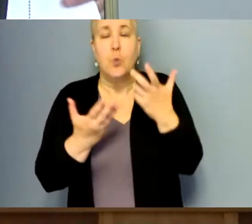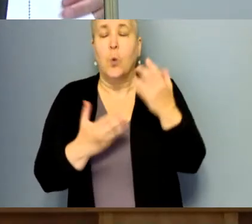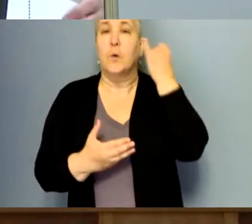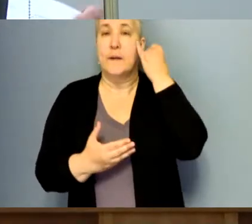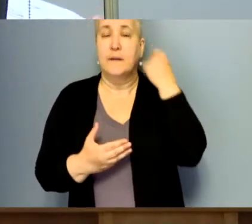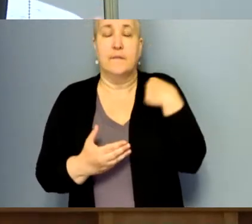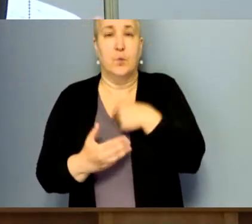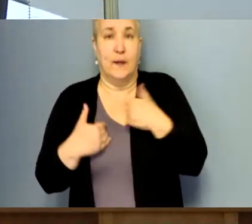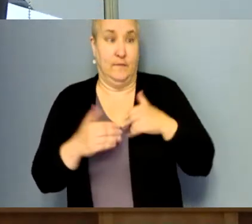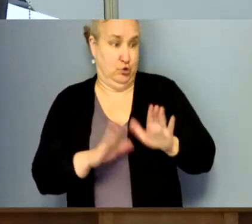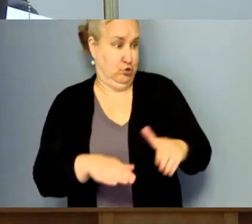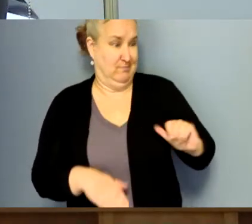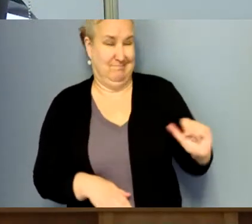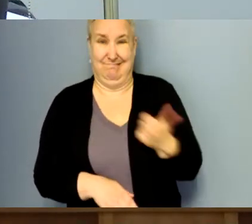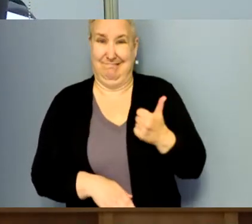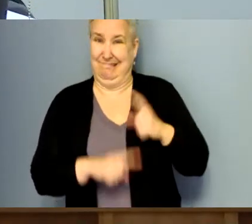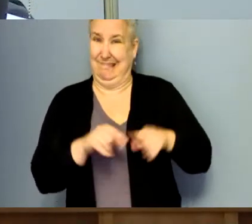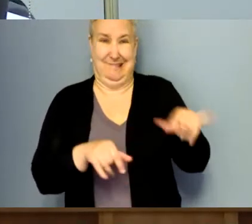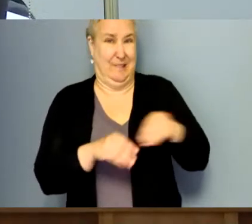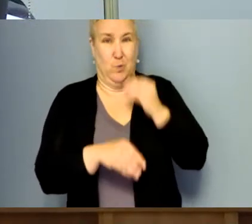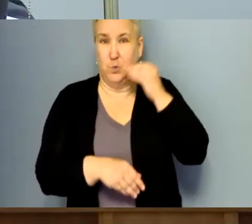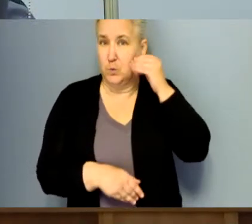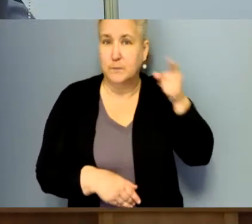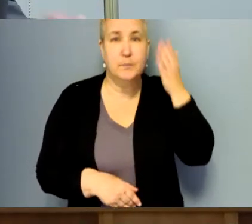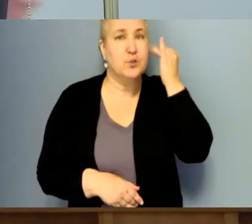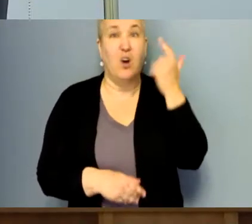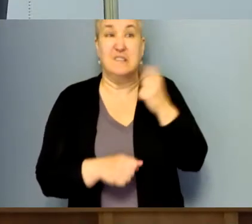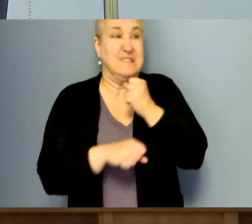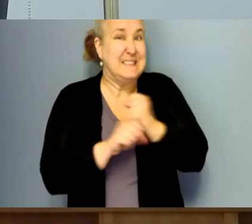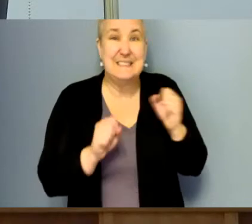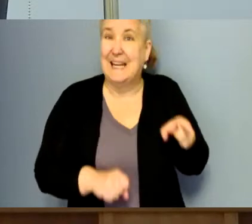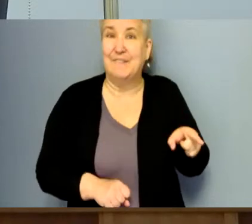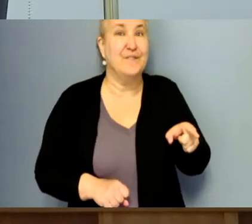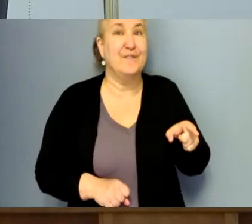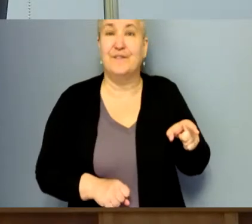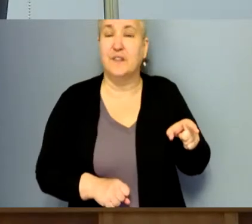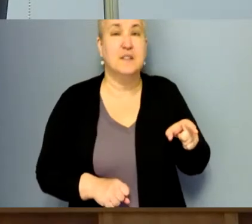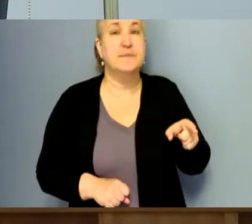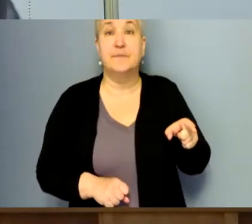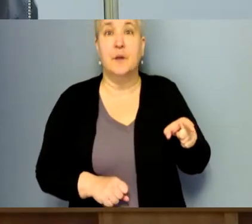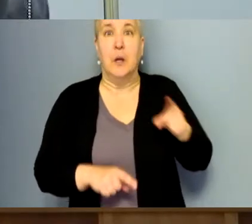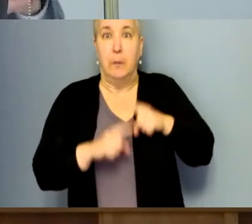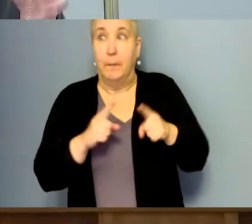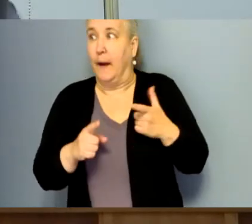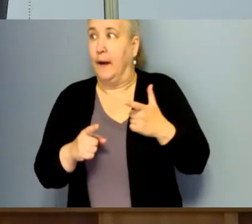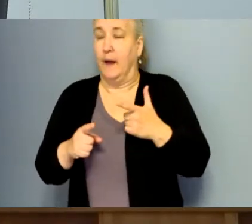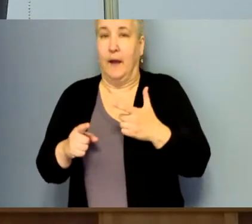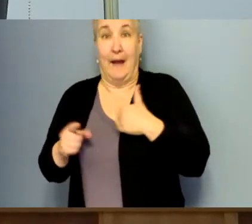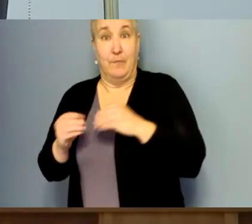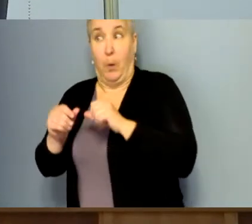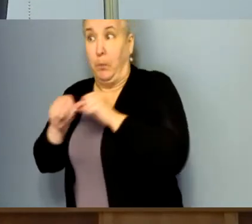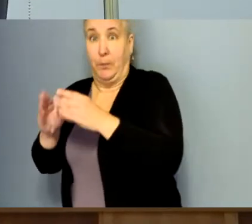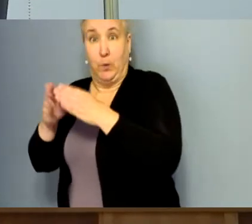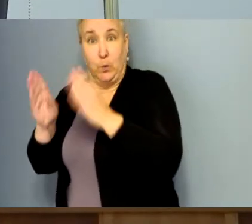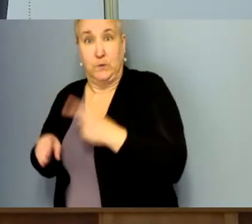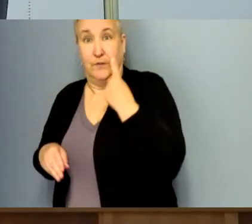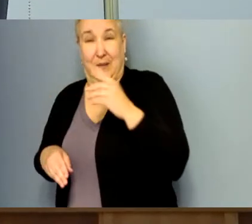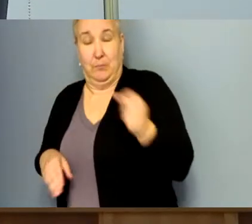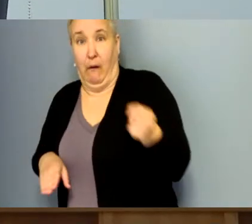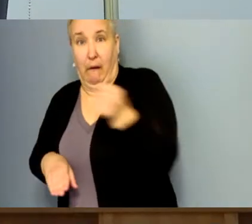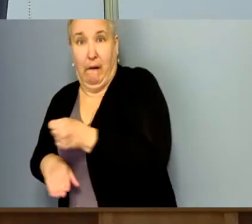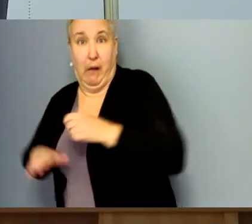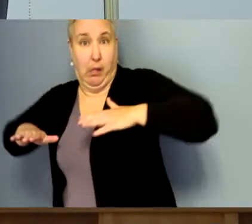have children who can't stay in their homes because it's not safe for them to be in their homes, but we don't yet have a more permanent house for them to go